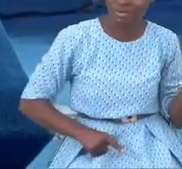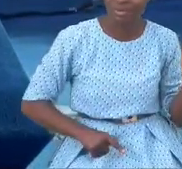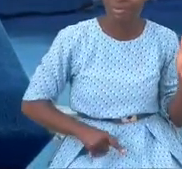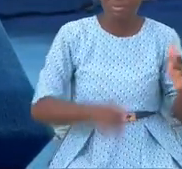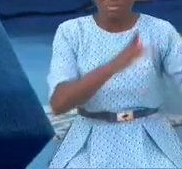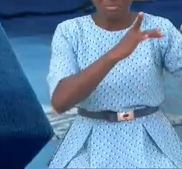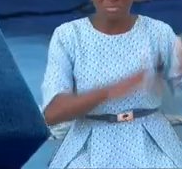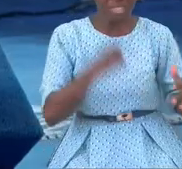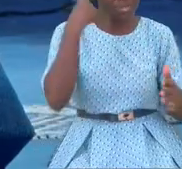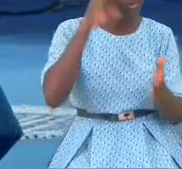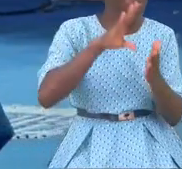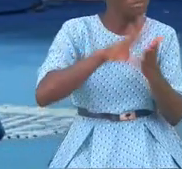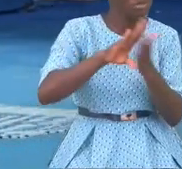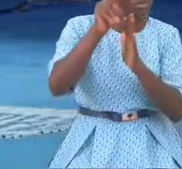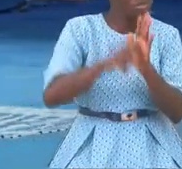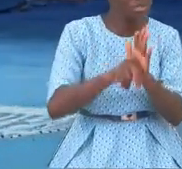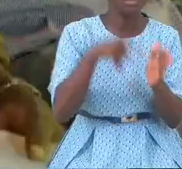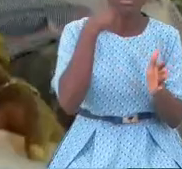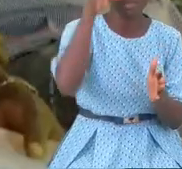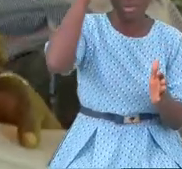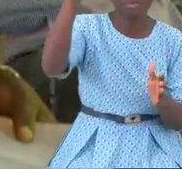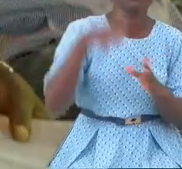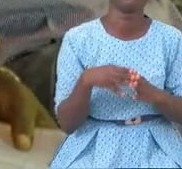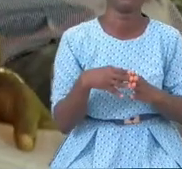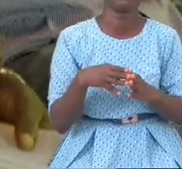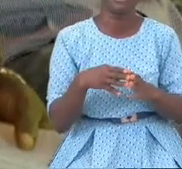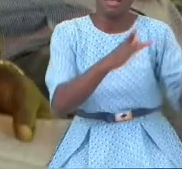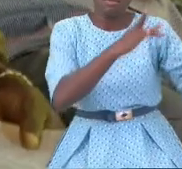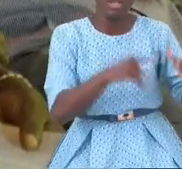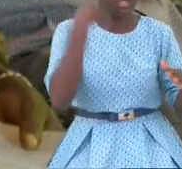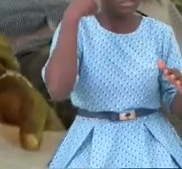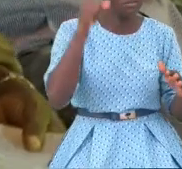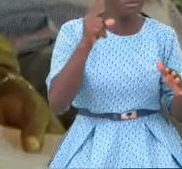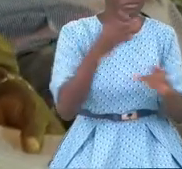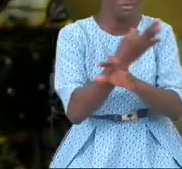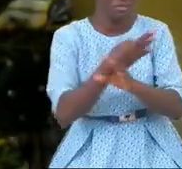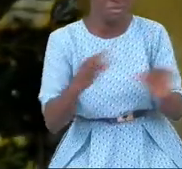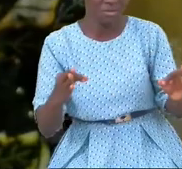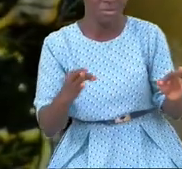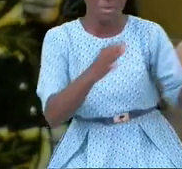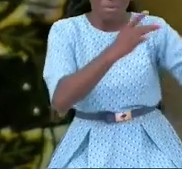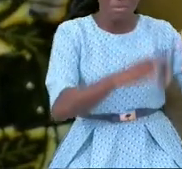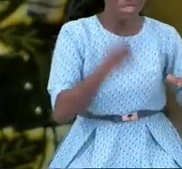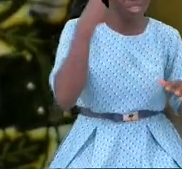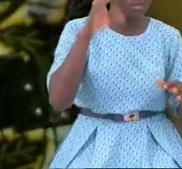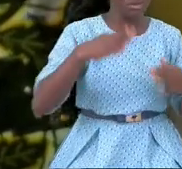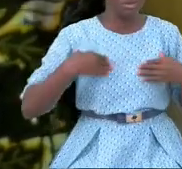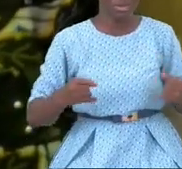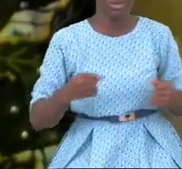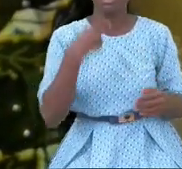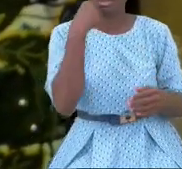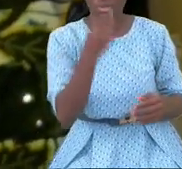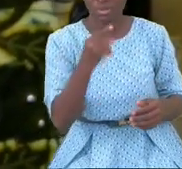him. Tonight is your night. And he will do it for you in Jesus' name. And the